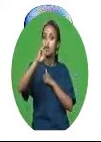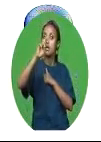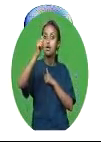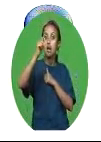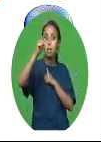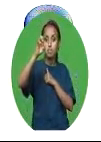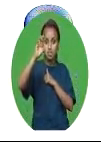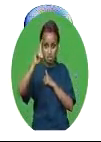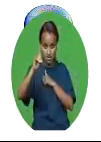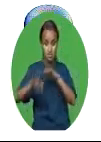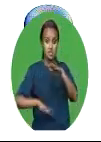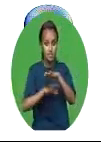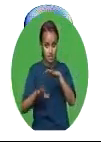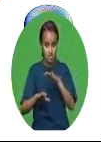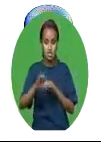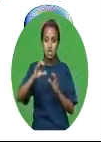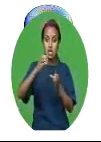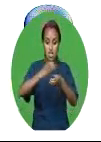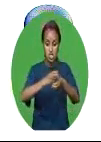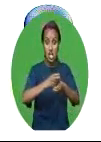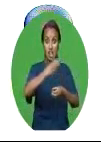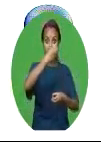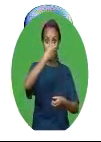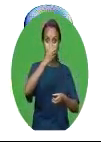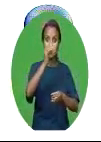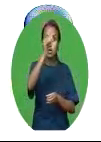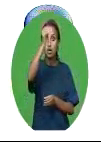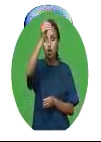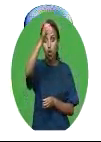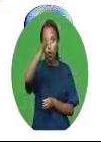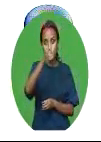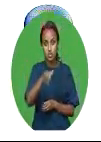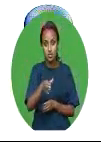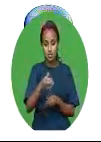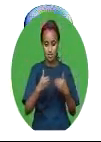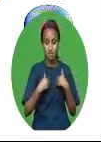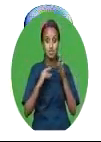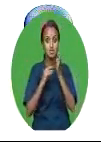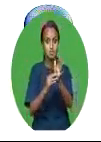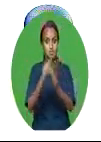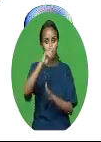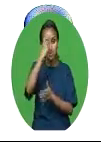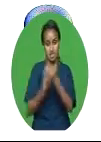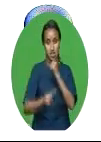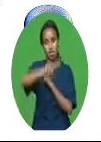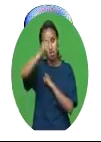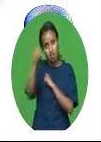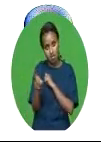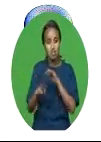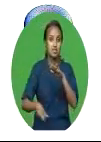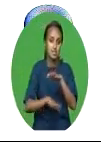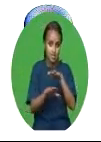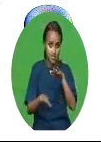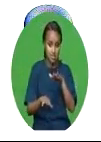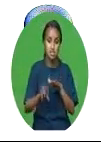surfaces. Cylinder and cone are examples of single curved surfaces.